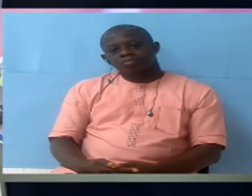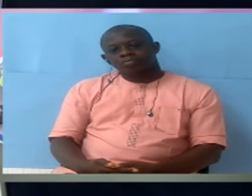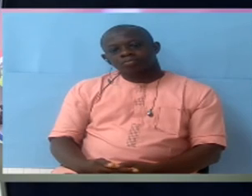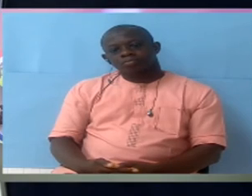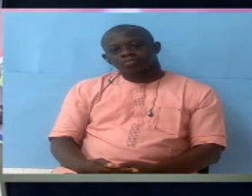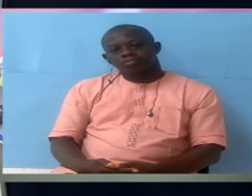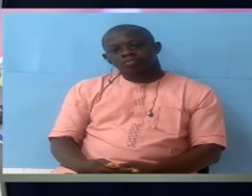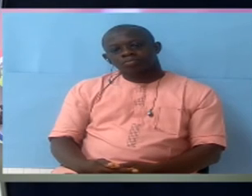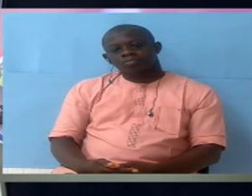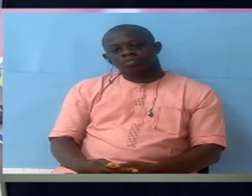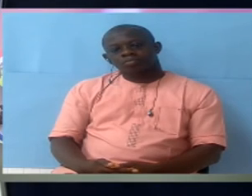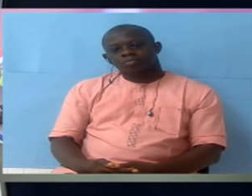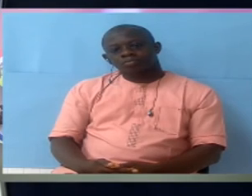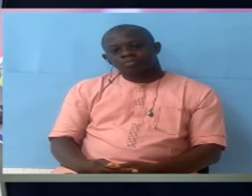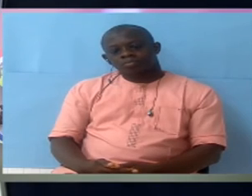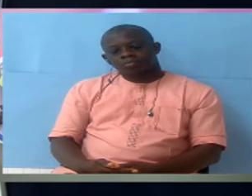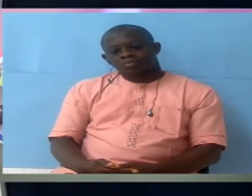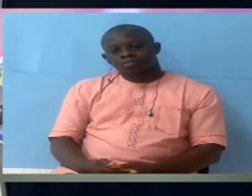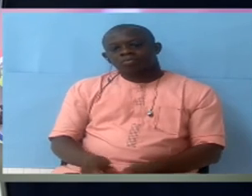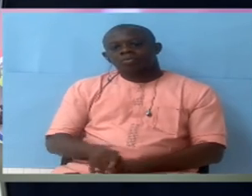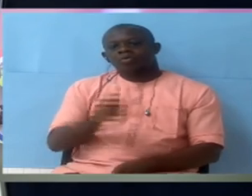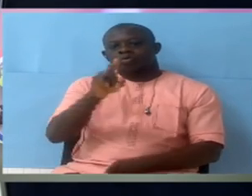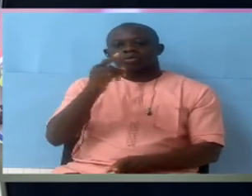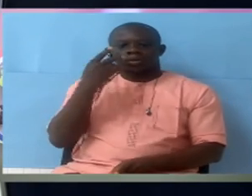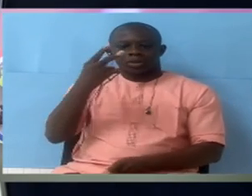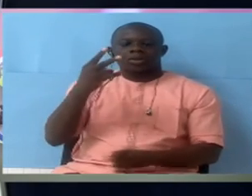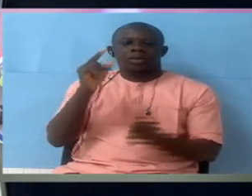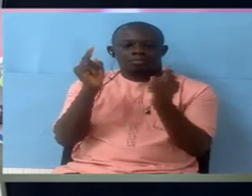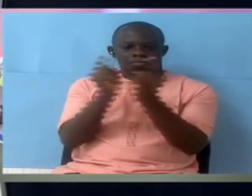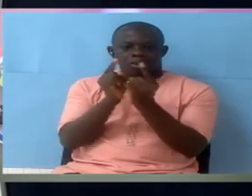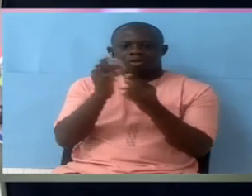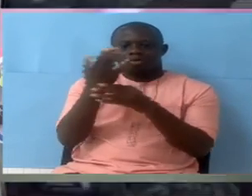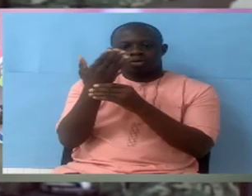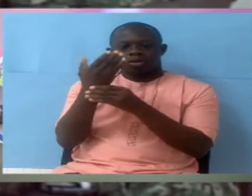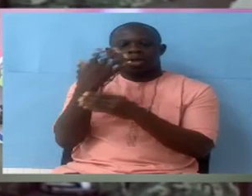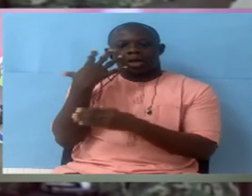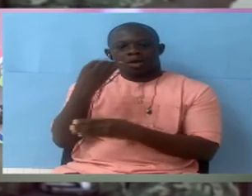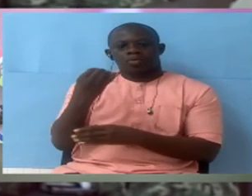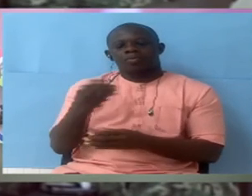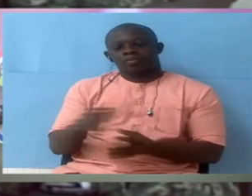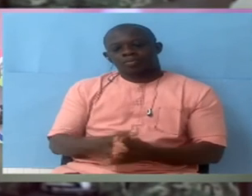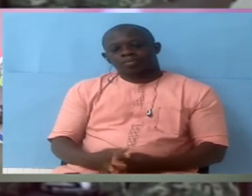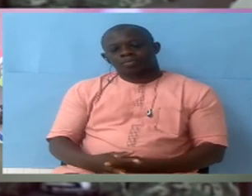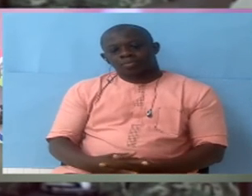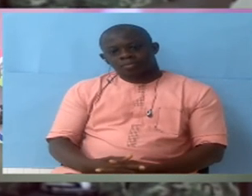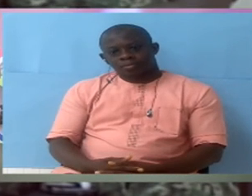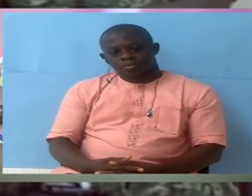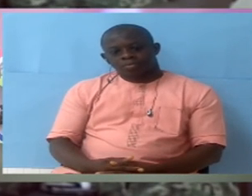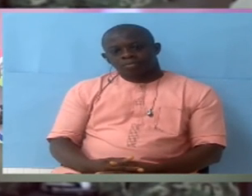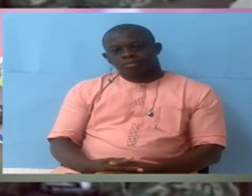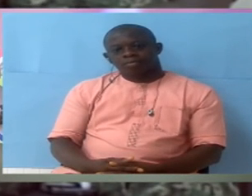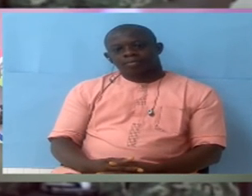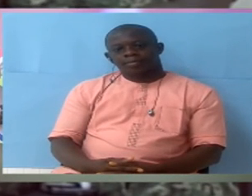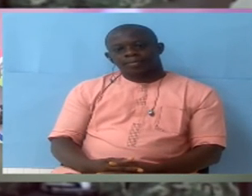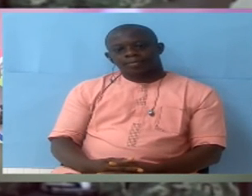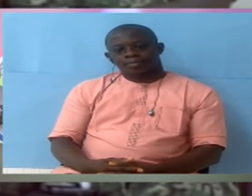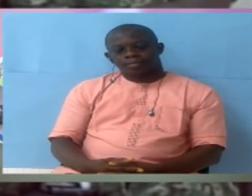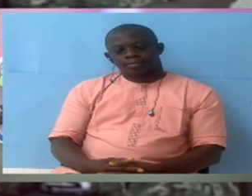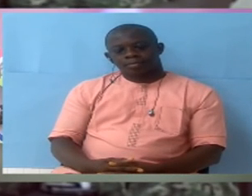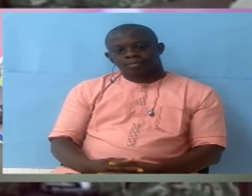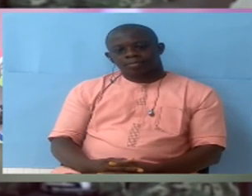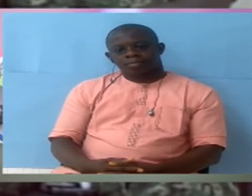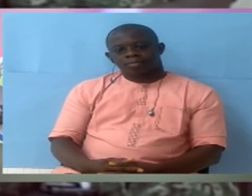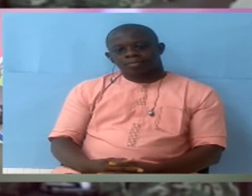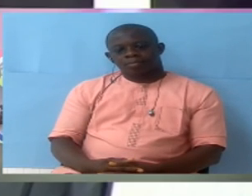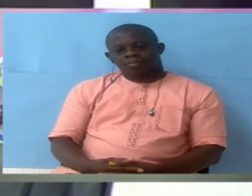How were you able to see a doctor? Lana naka nga def defon be nga mëna gis docteur? I